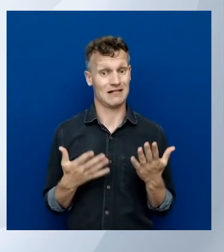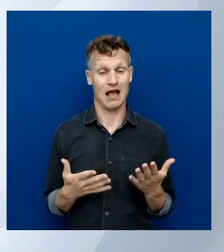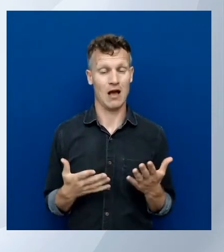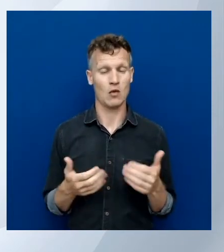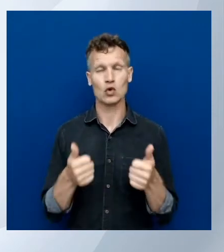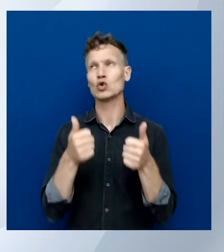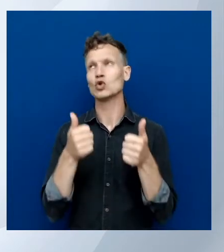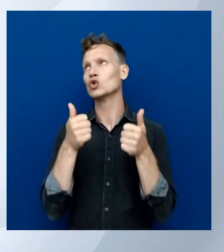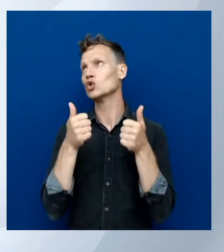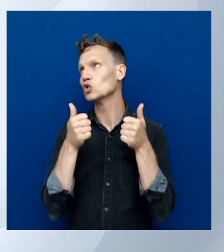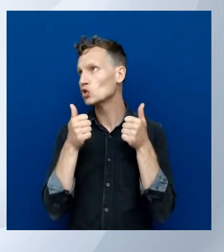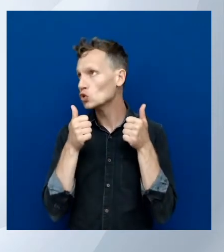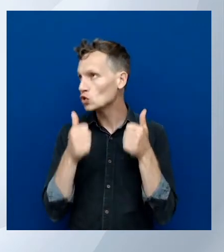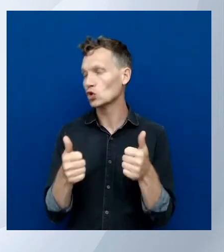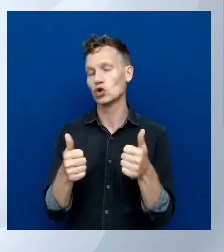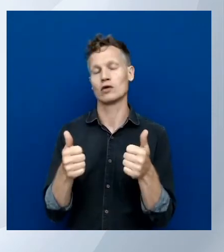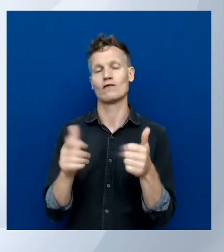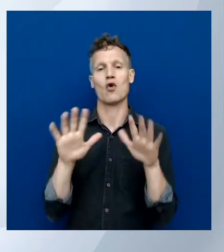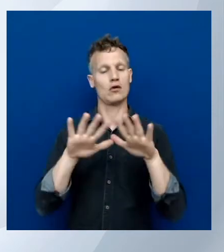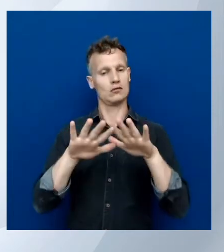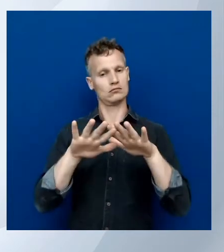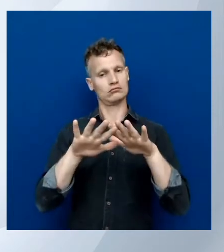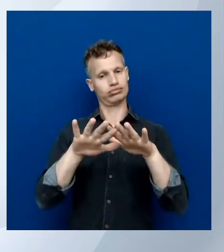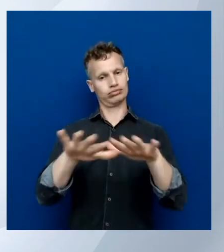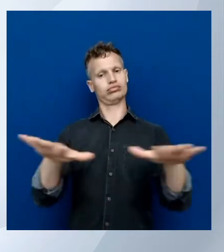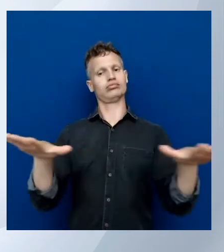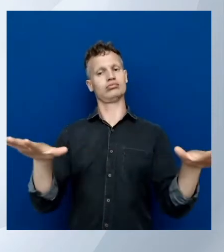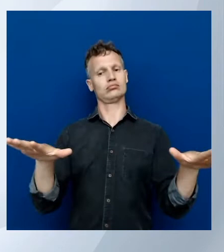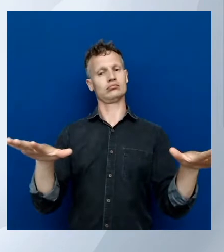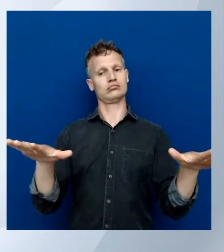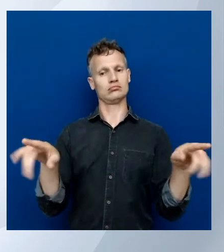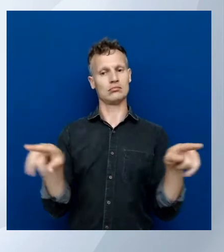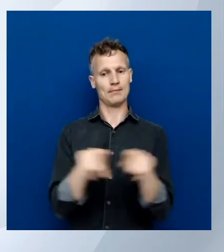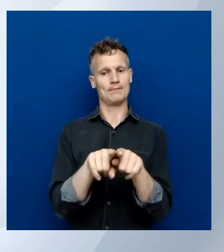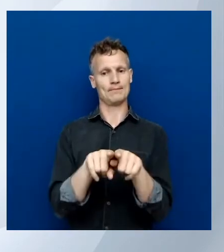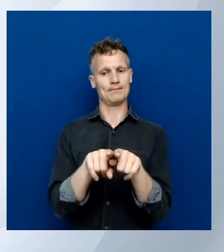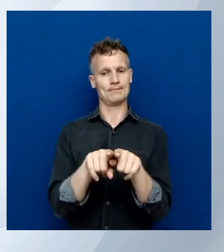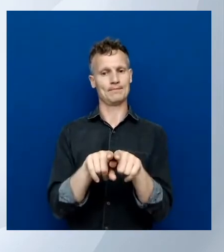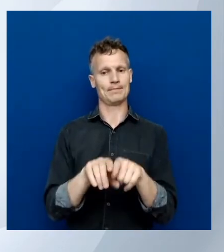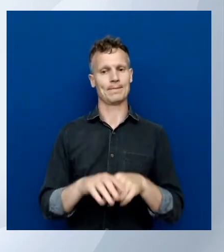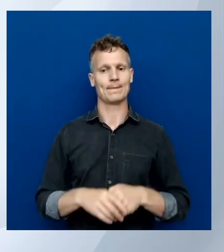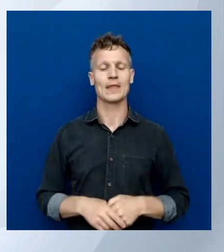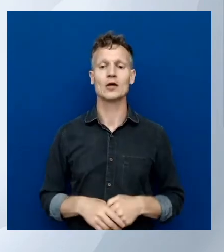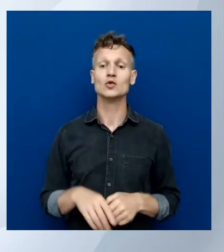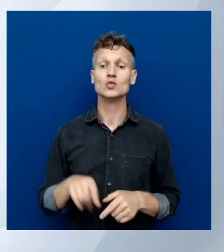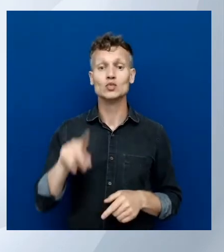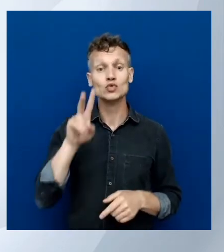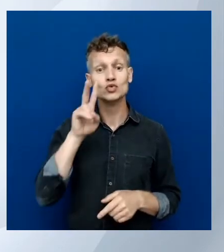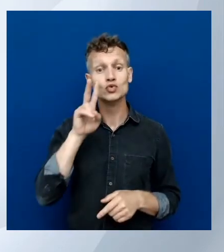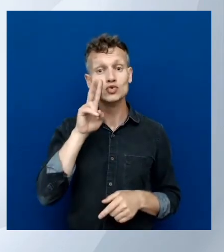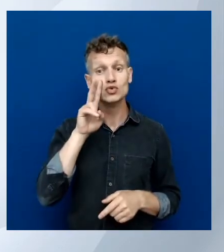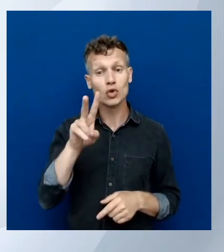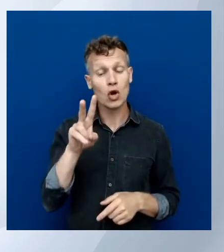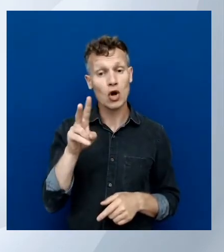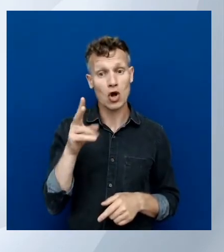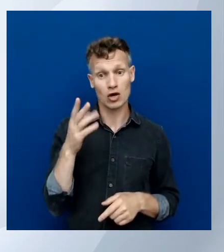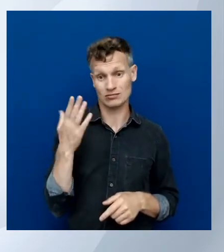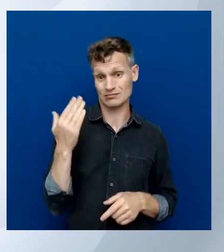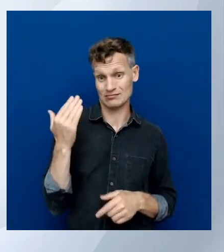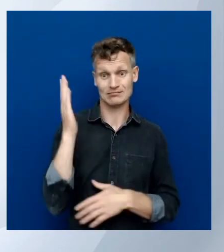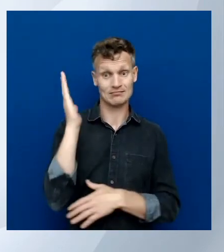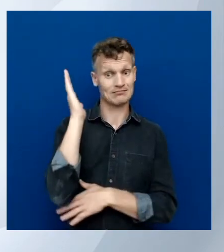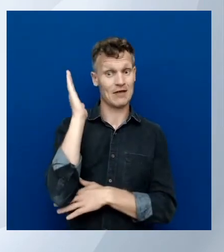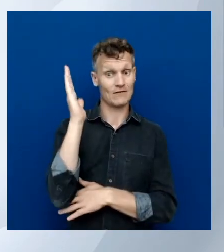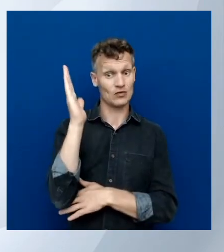So if you have seen the talk of Sjoukje this afternoon, she's